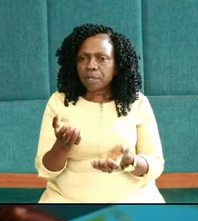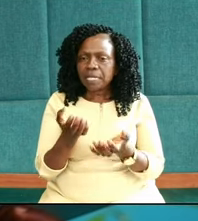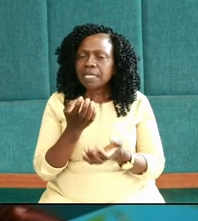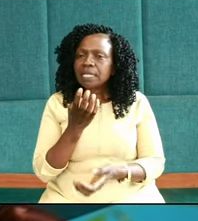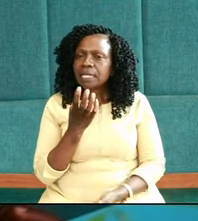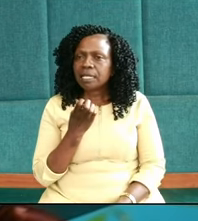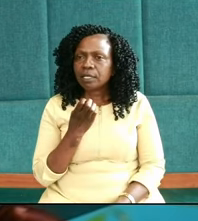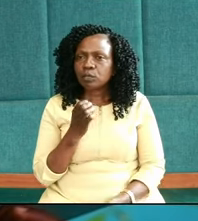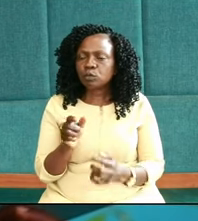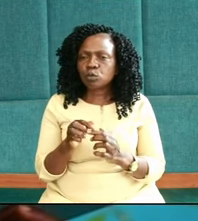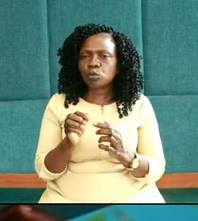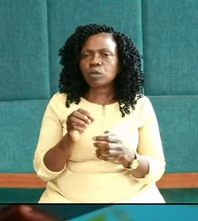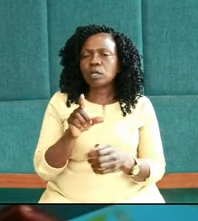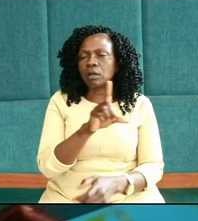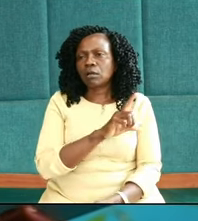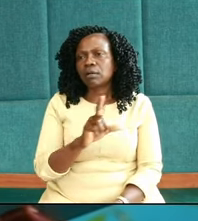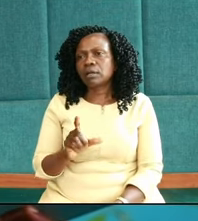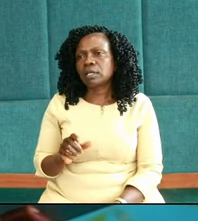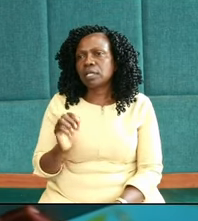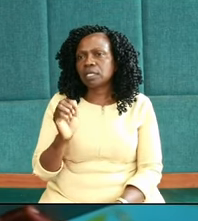That is Genesis to Deuteronomy.